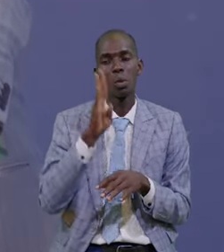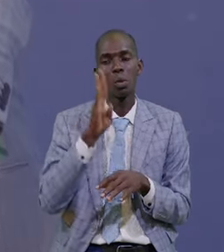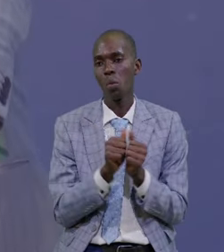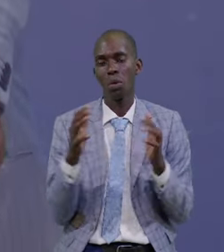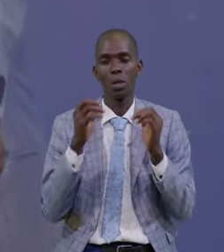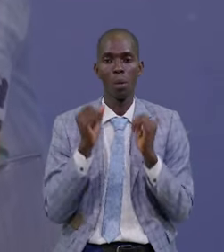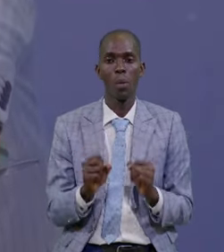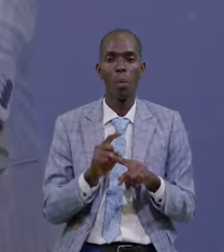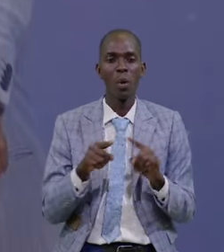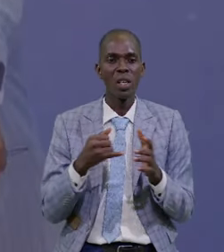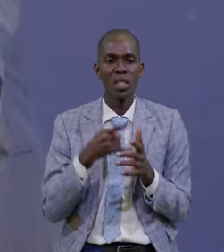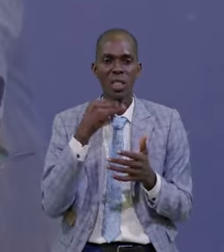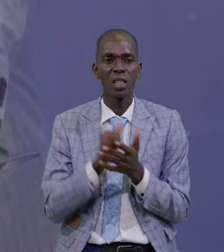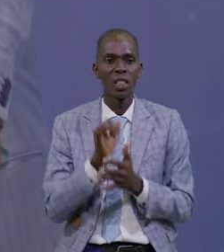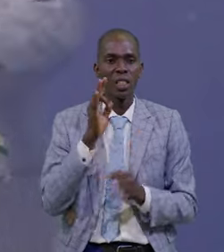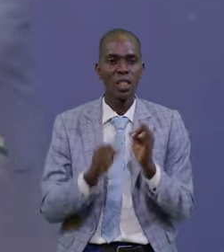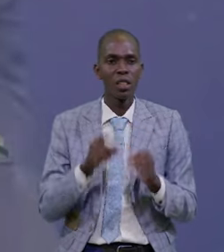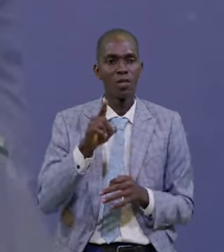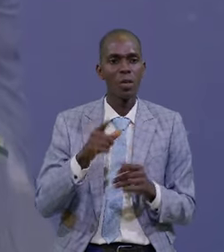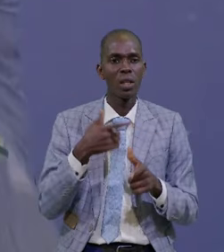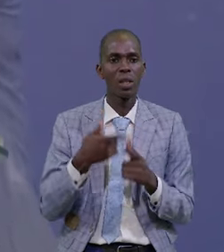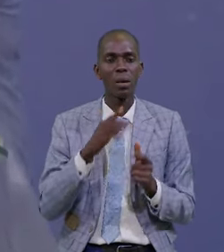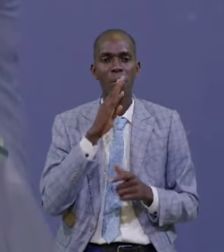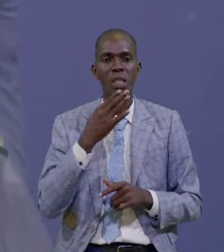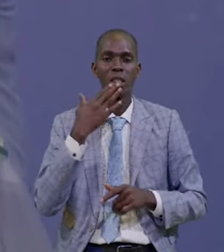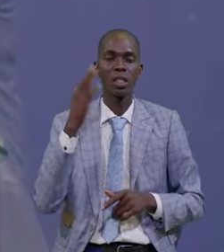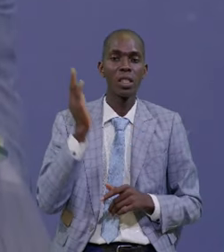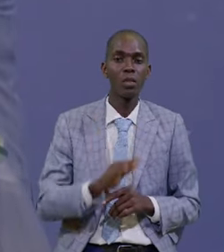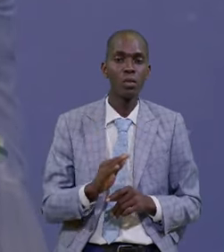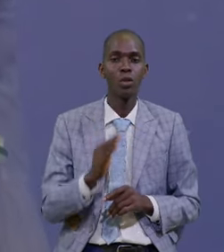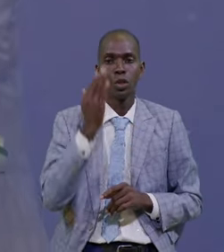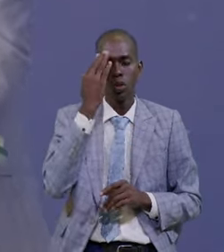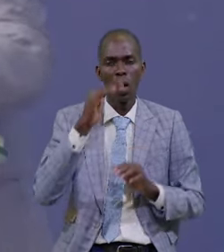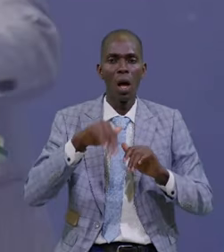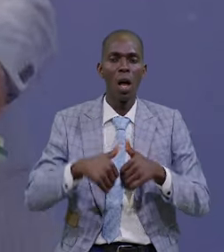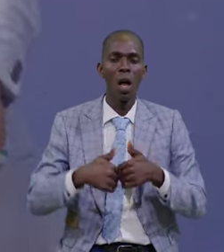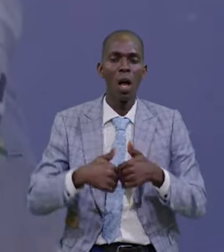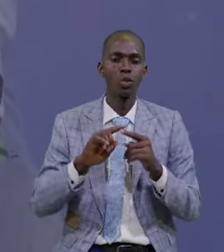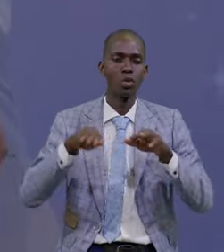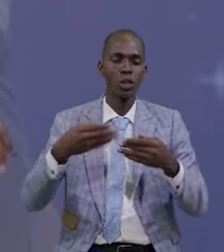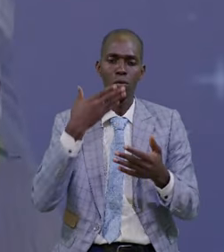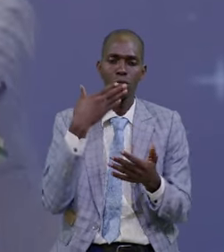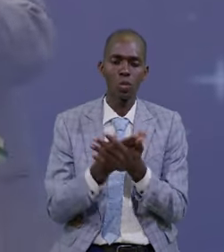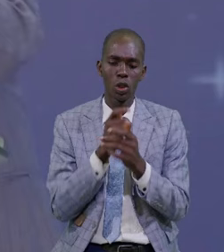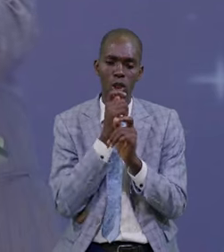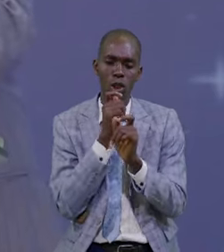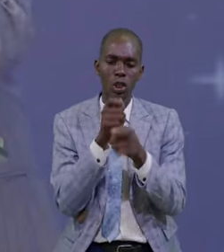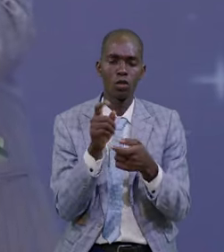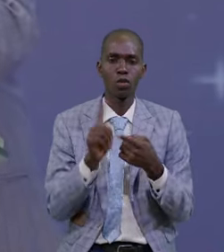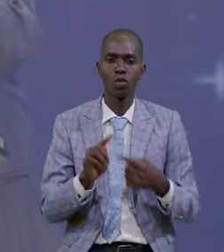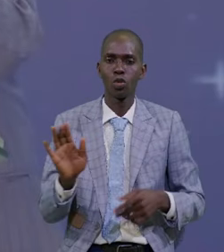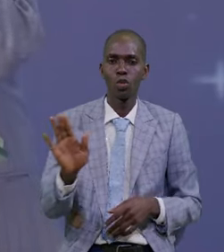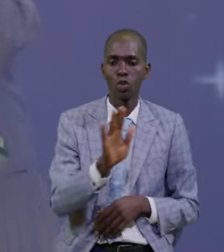being evil, know how to give good gifts unto your children,